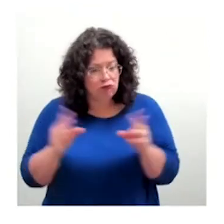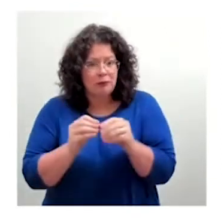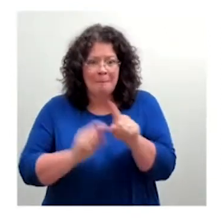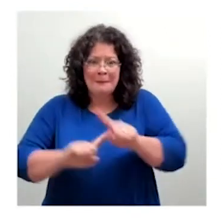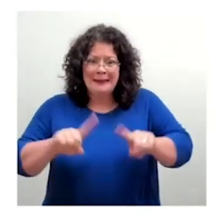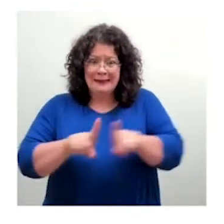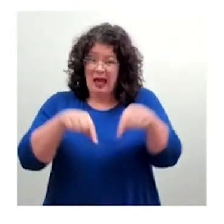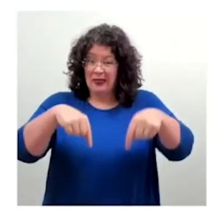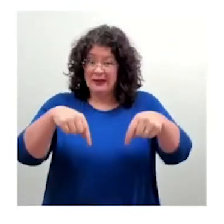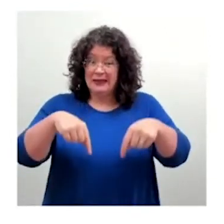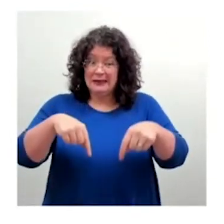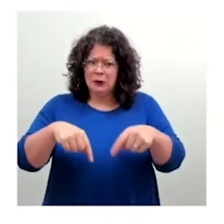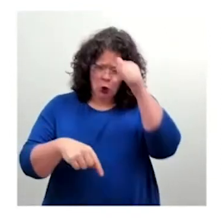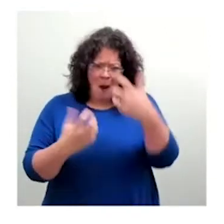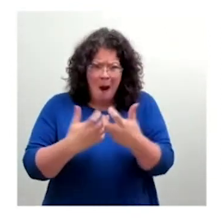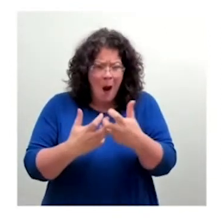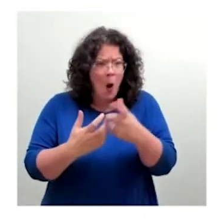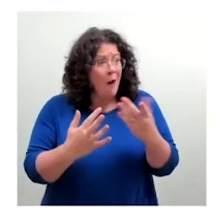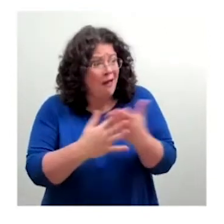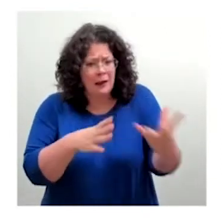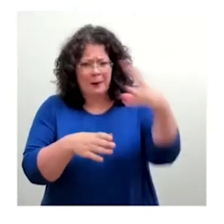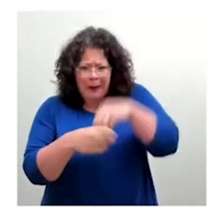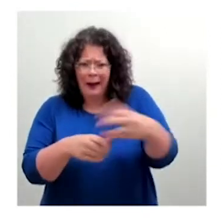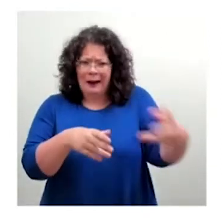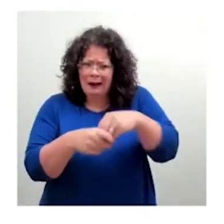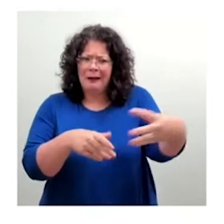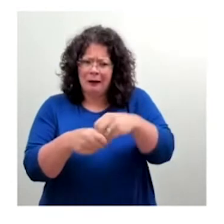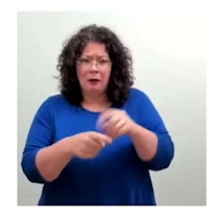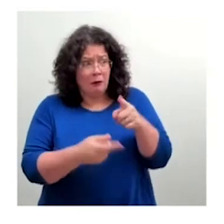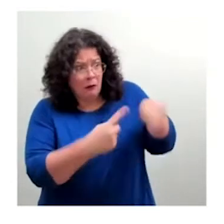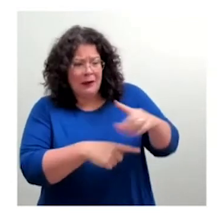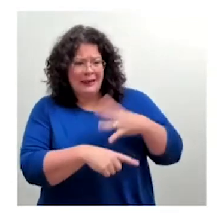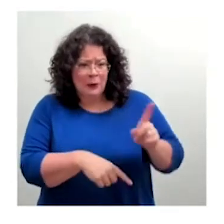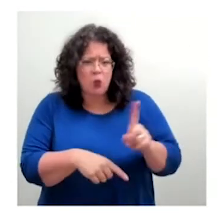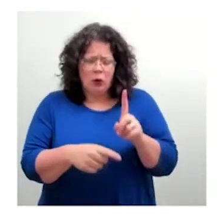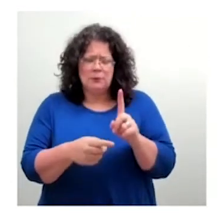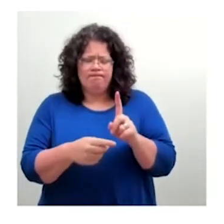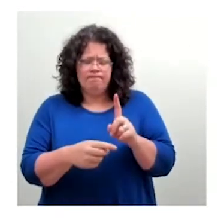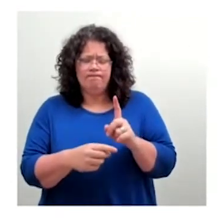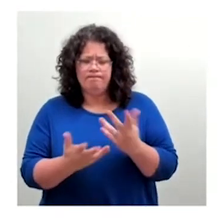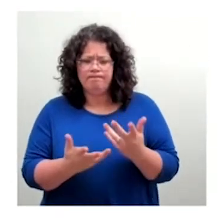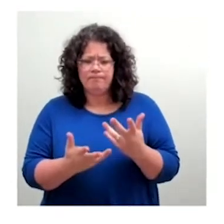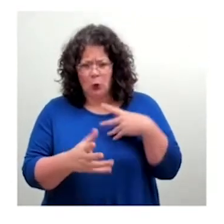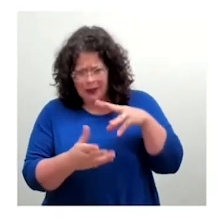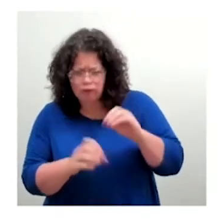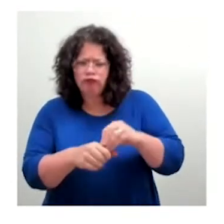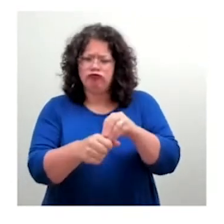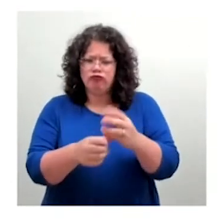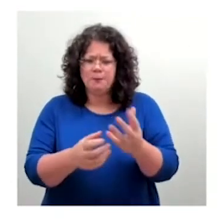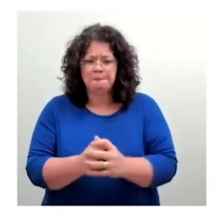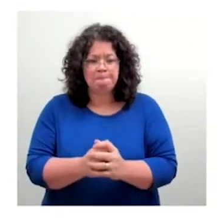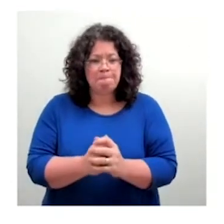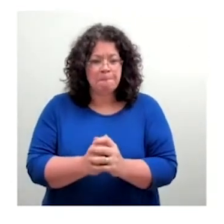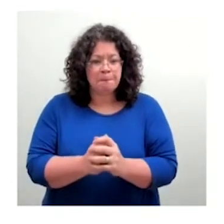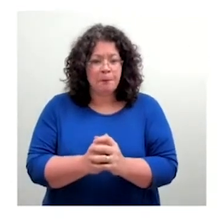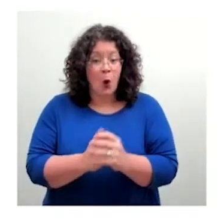our Department of Education to ensure that the platforms were accessible, to ensure that all of our kids